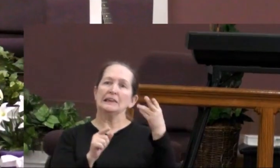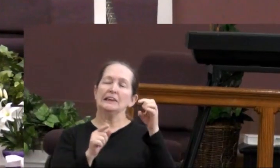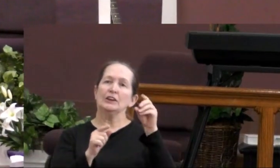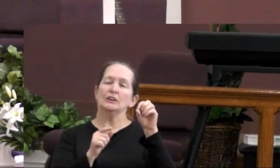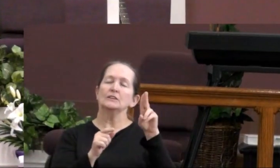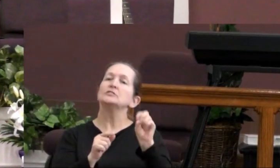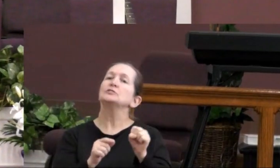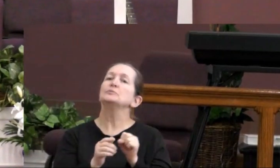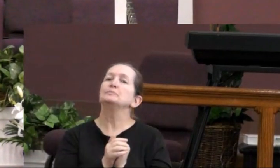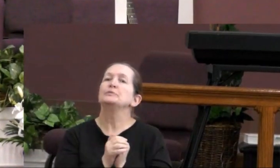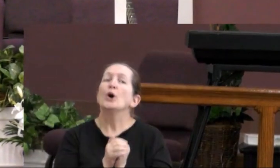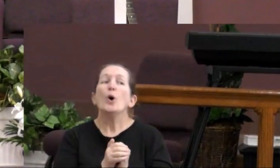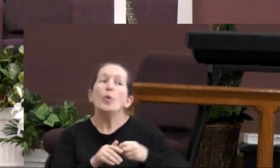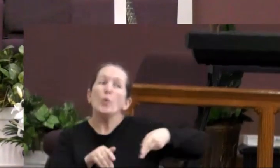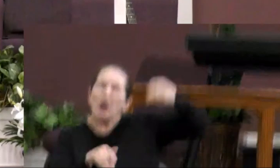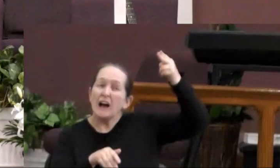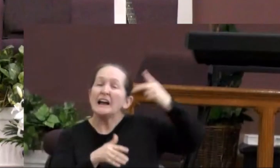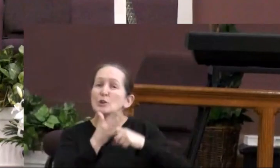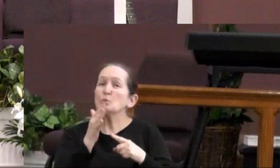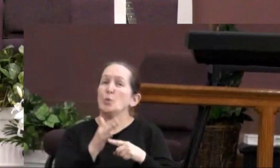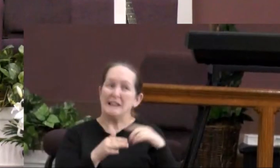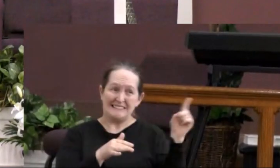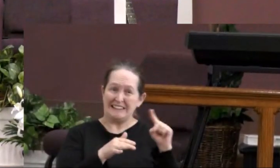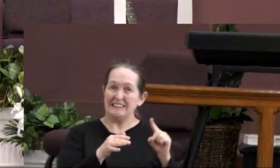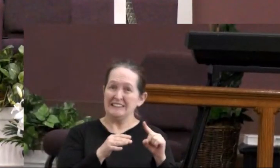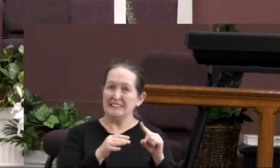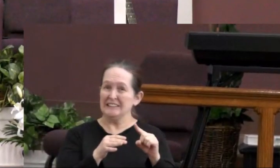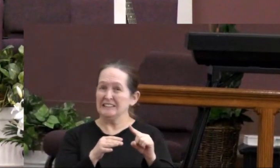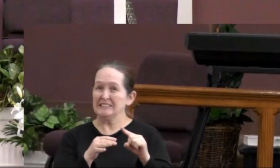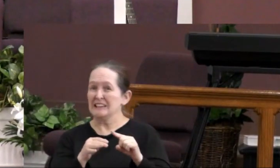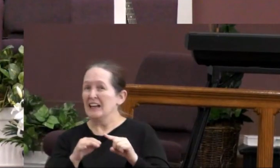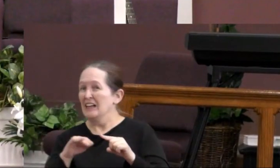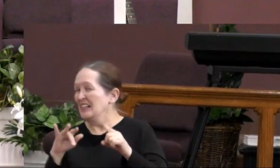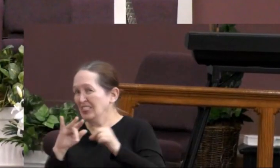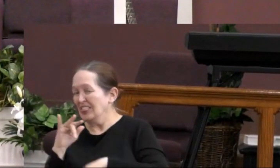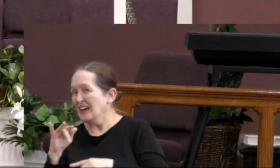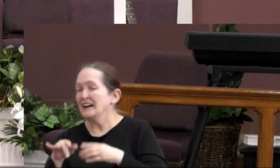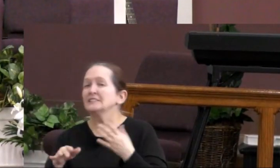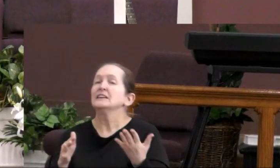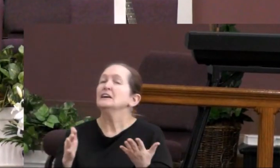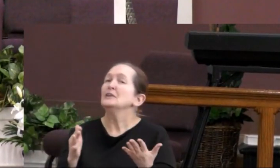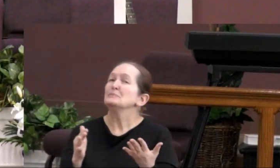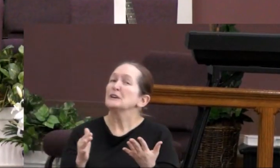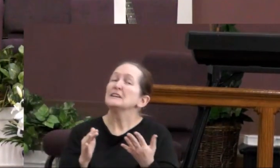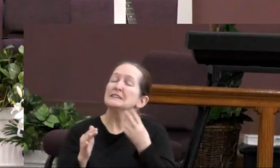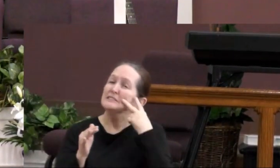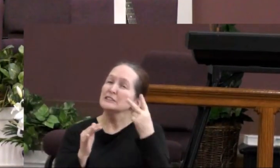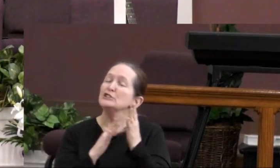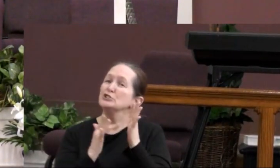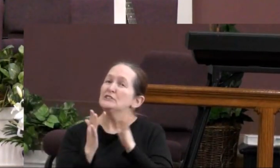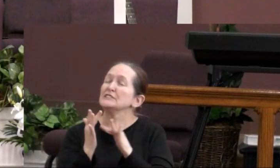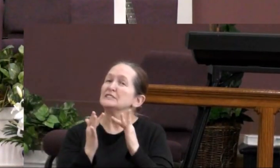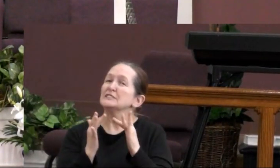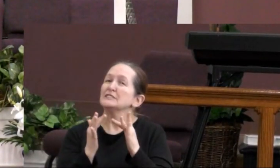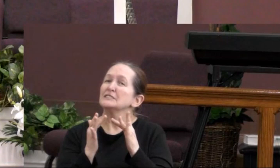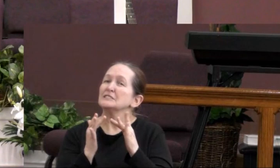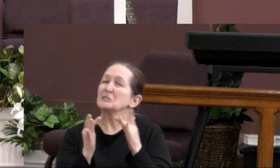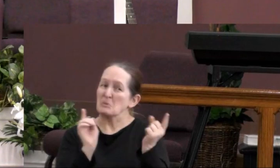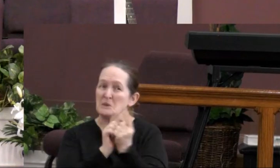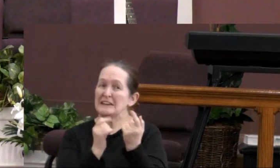While height is what Zacchaeus lacked, today we see Jesus encounter another individual with a greater